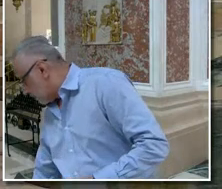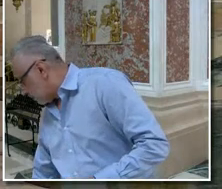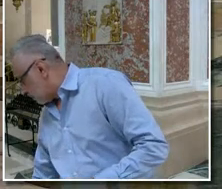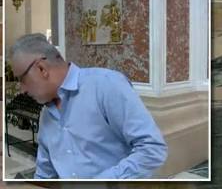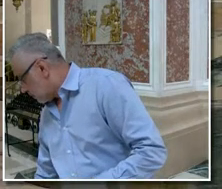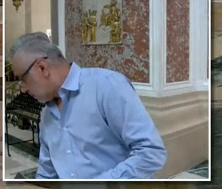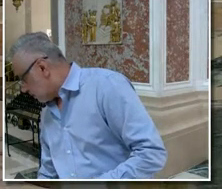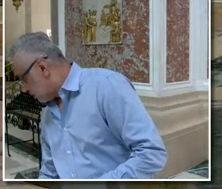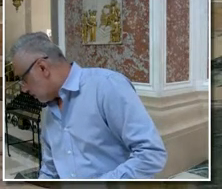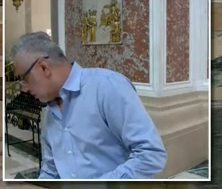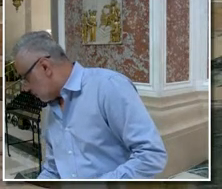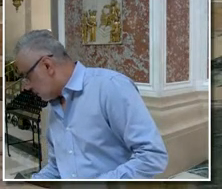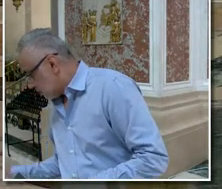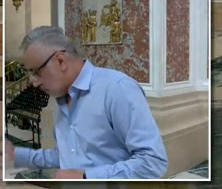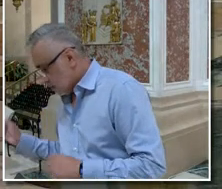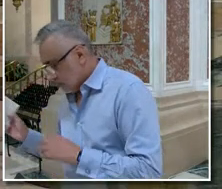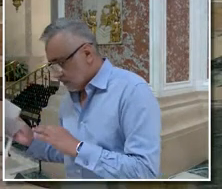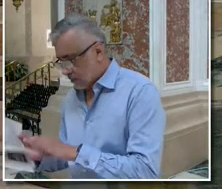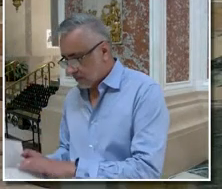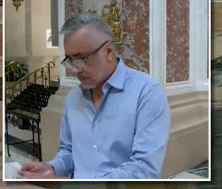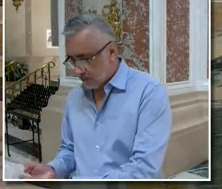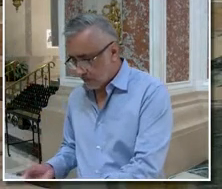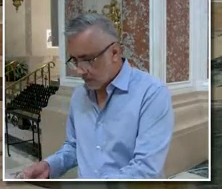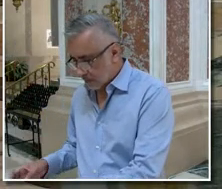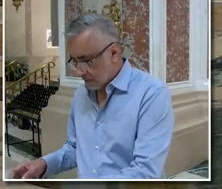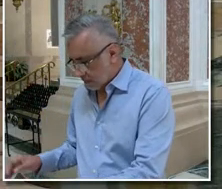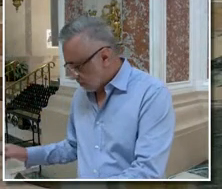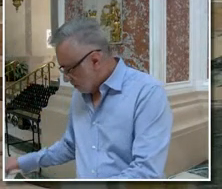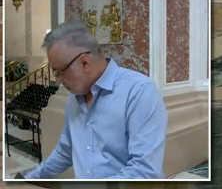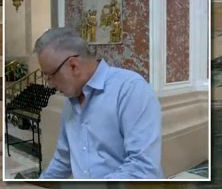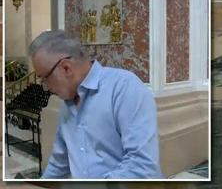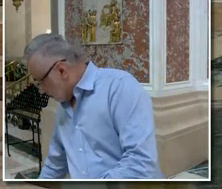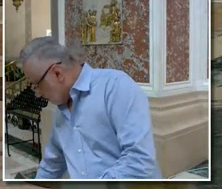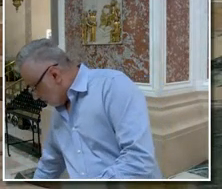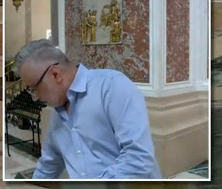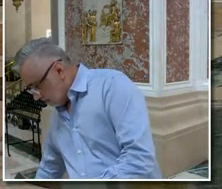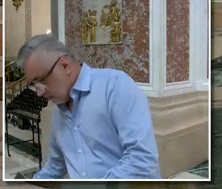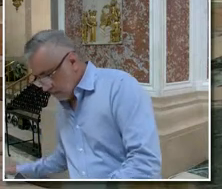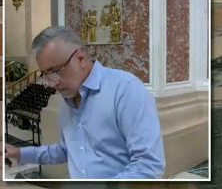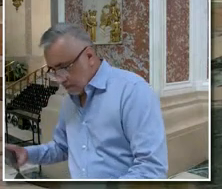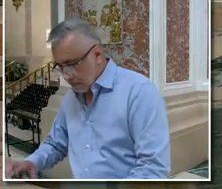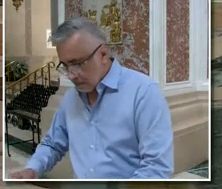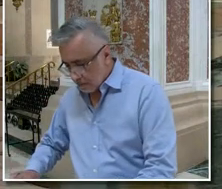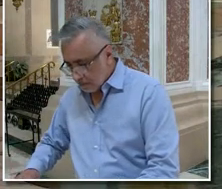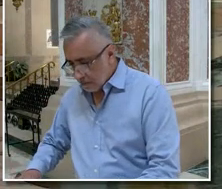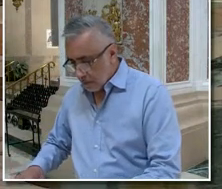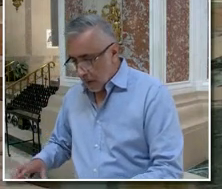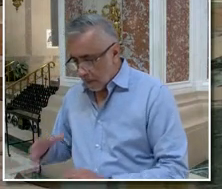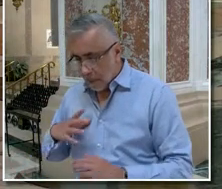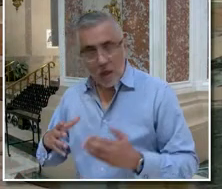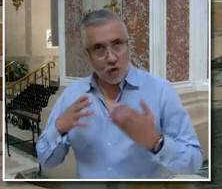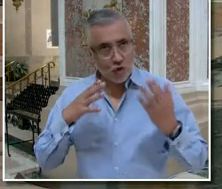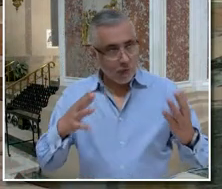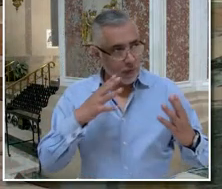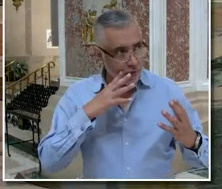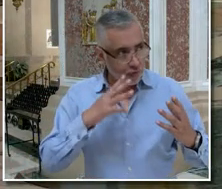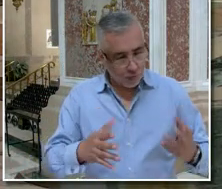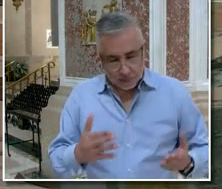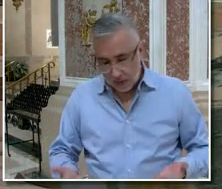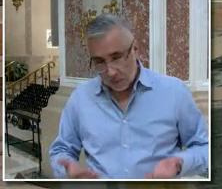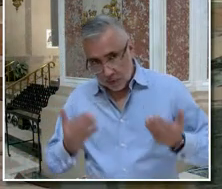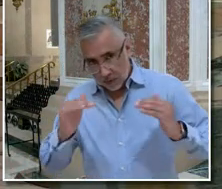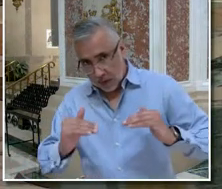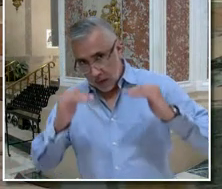See, my servant shall prosper. He shall be raised high and greatly